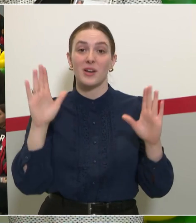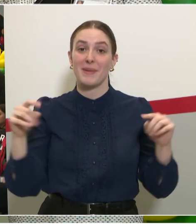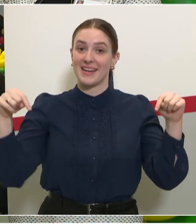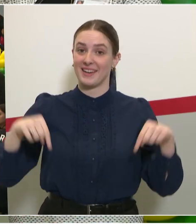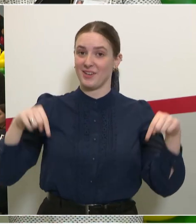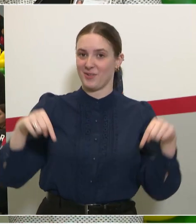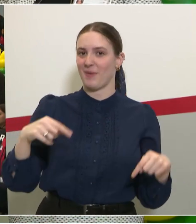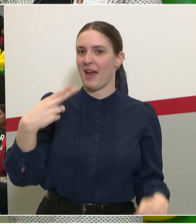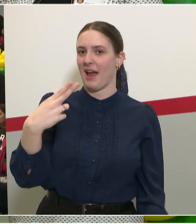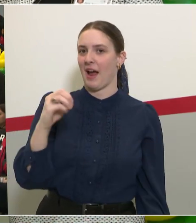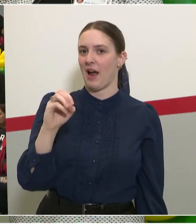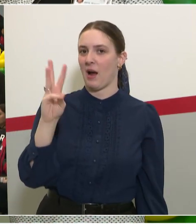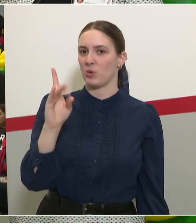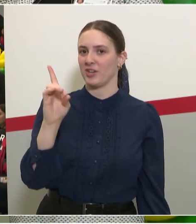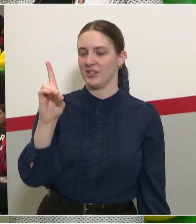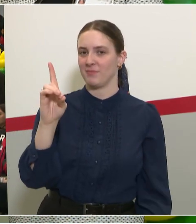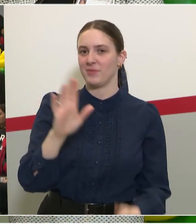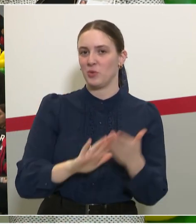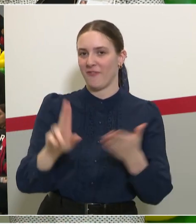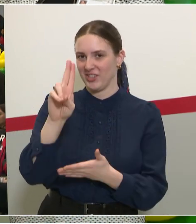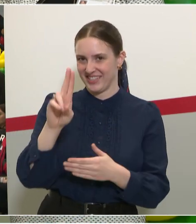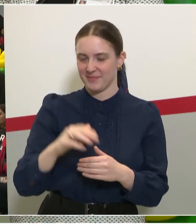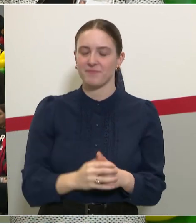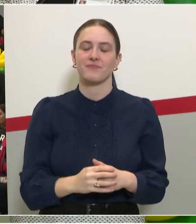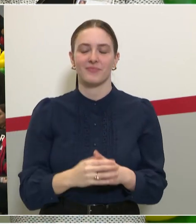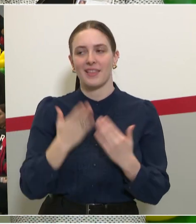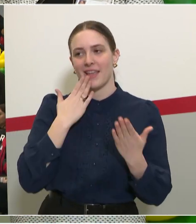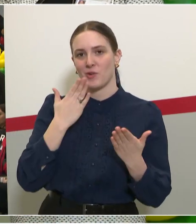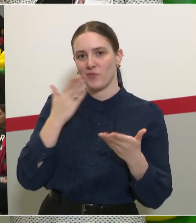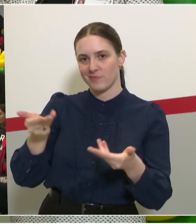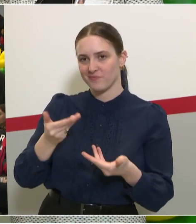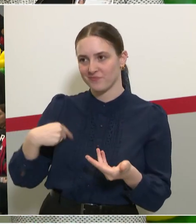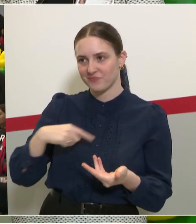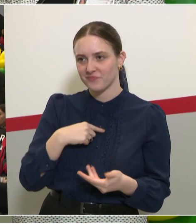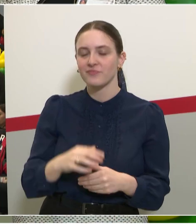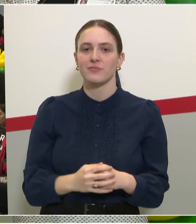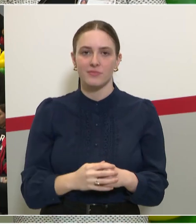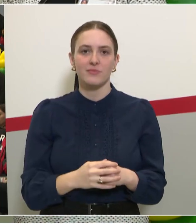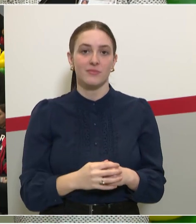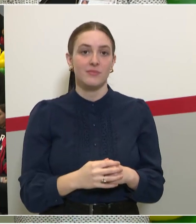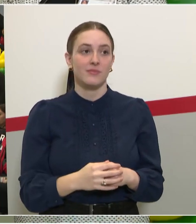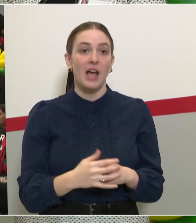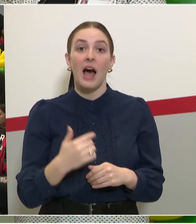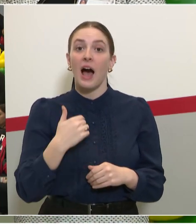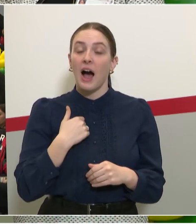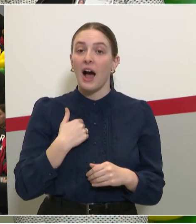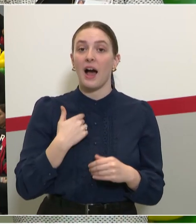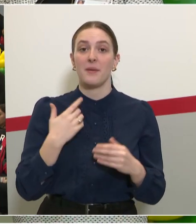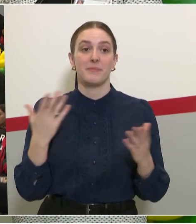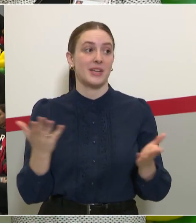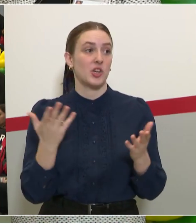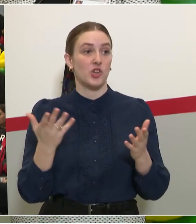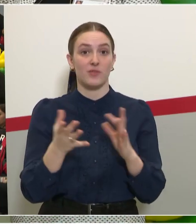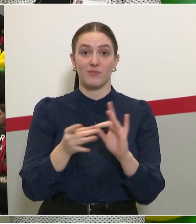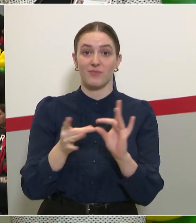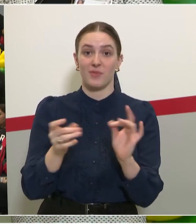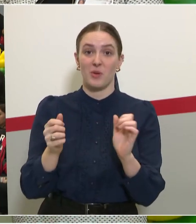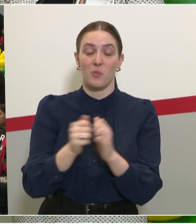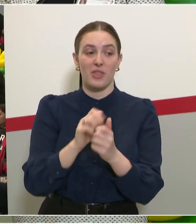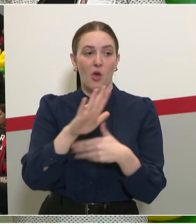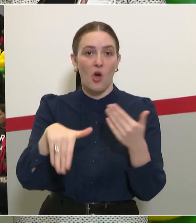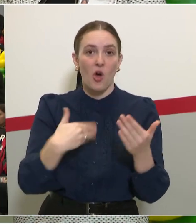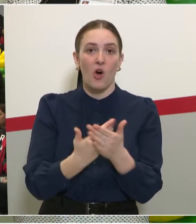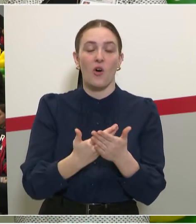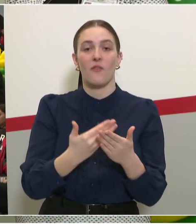So thanks for having us. I speak to you today on behalf of all the residents of DC, the DC